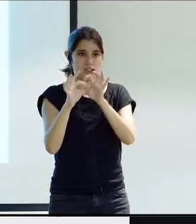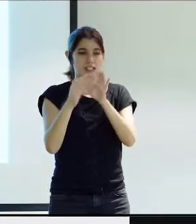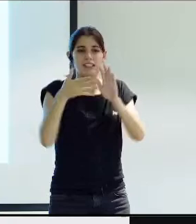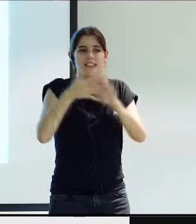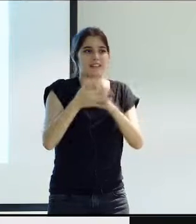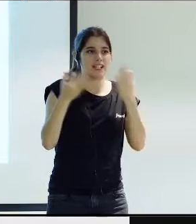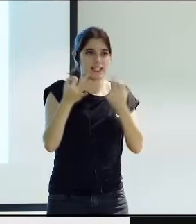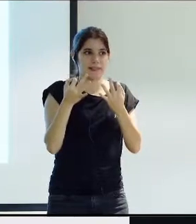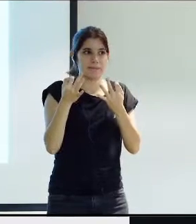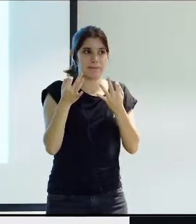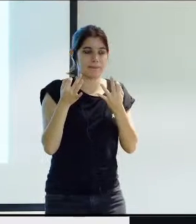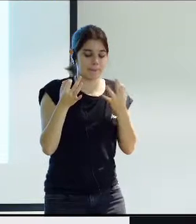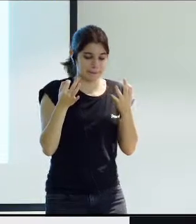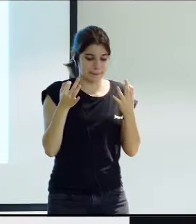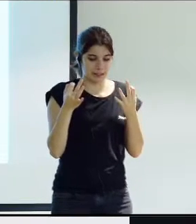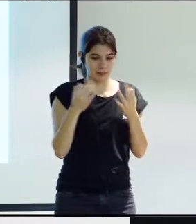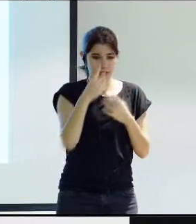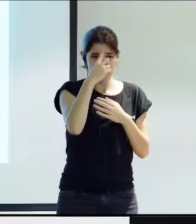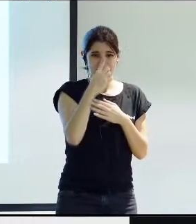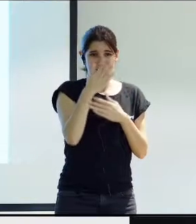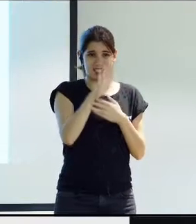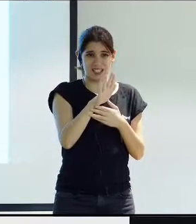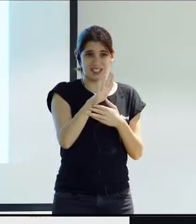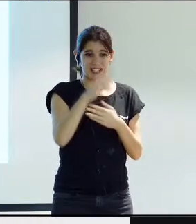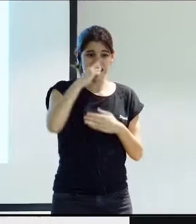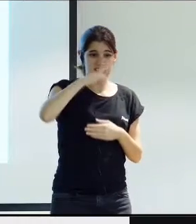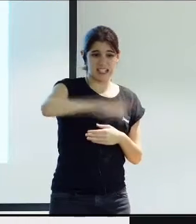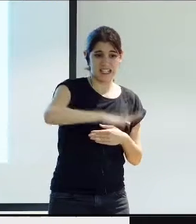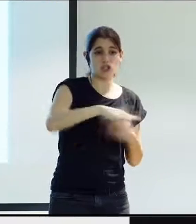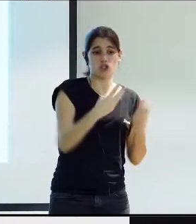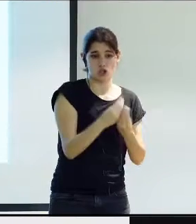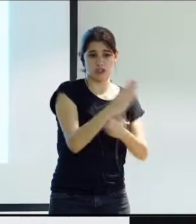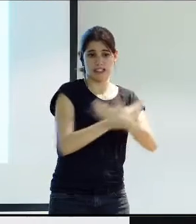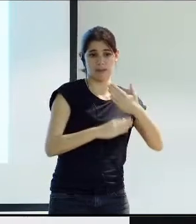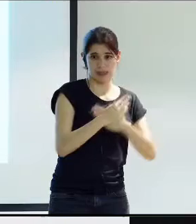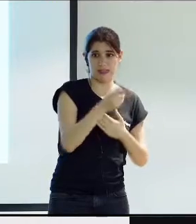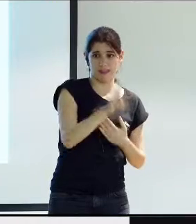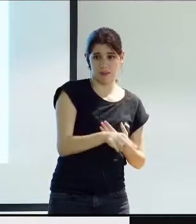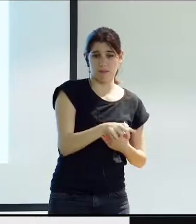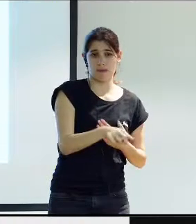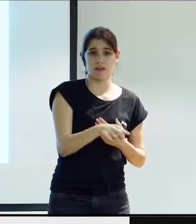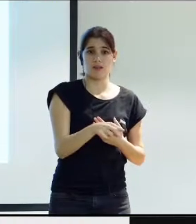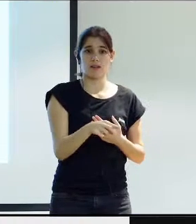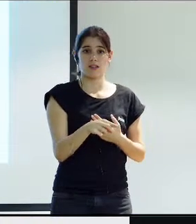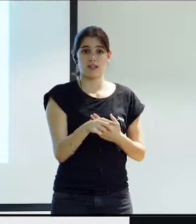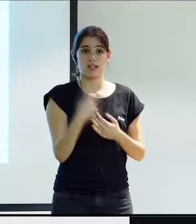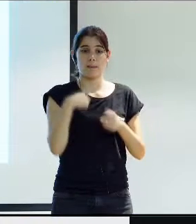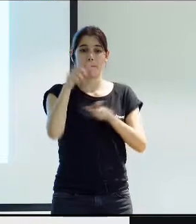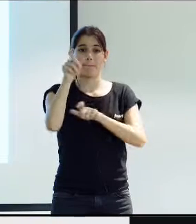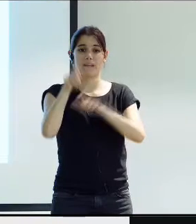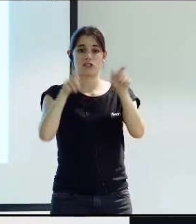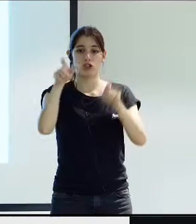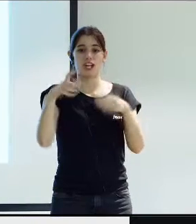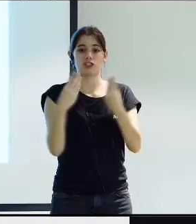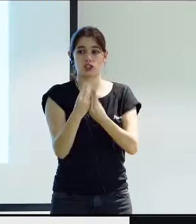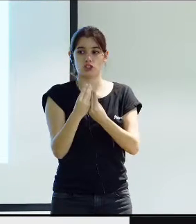representation of children with disabilities and persons with psychosocial or persons